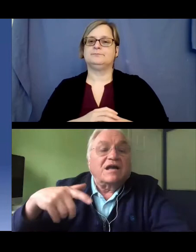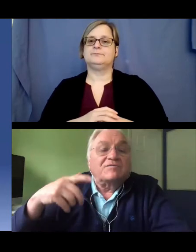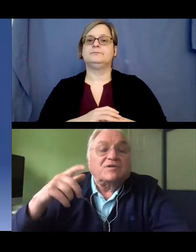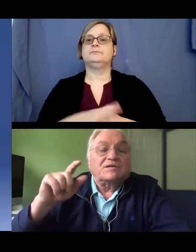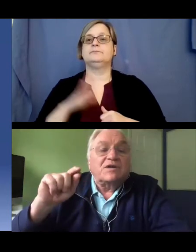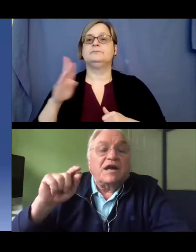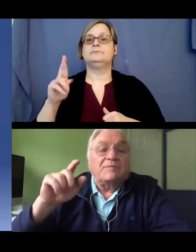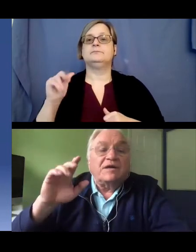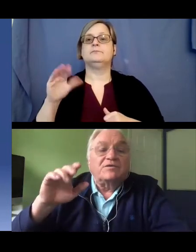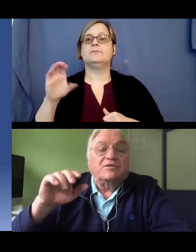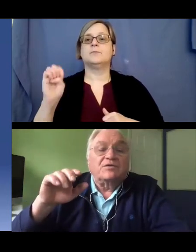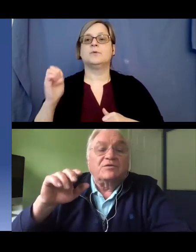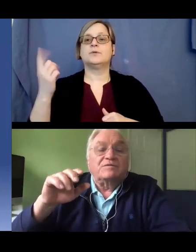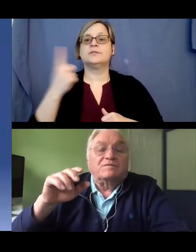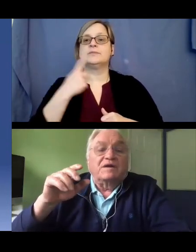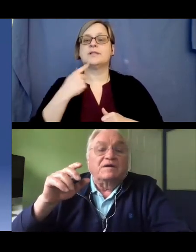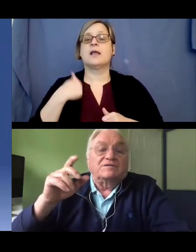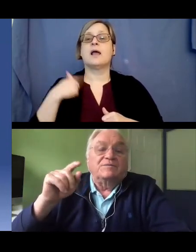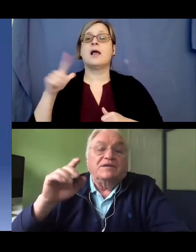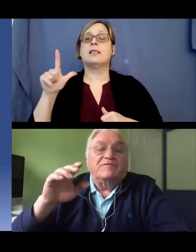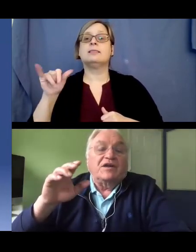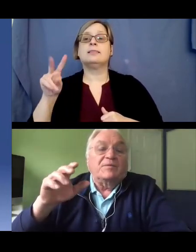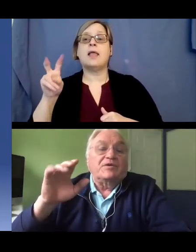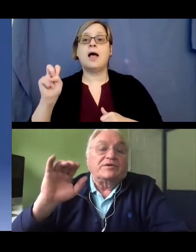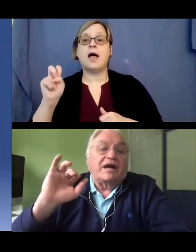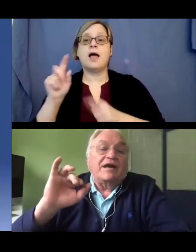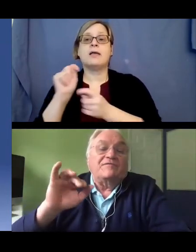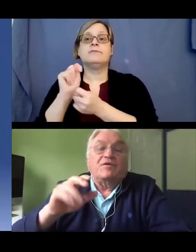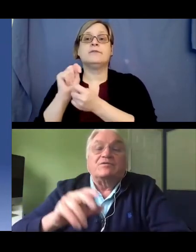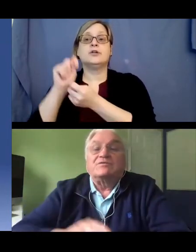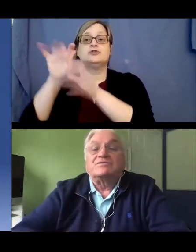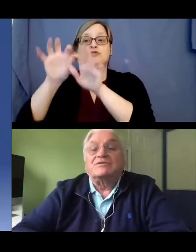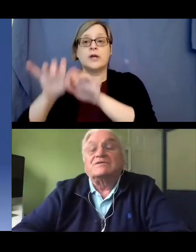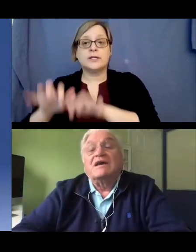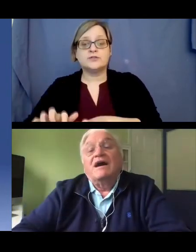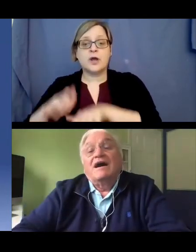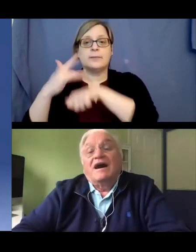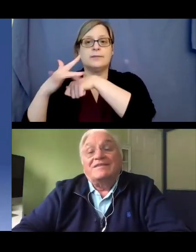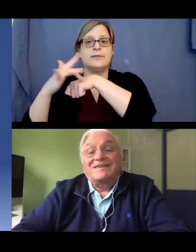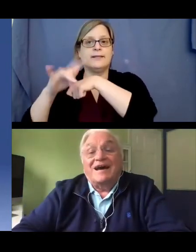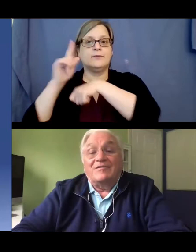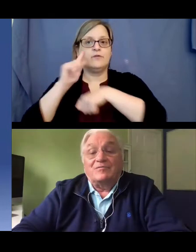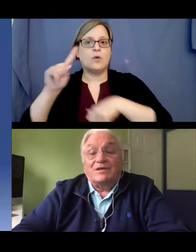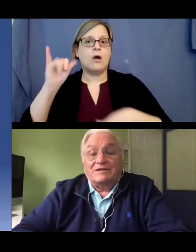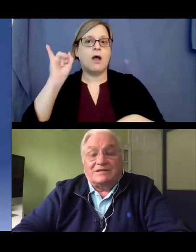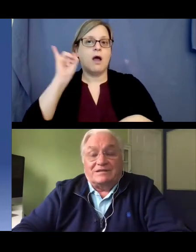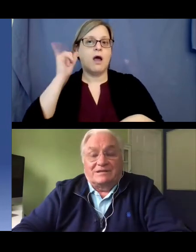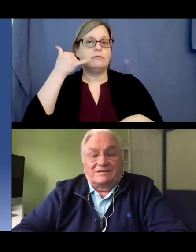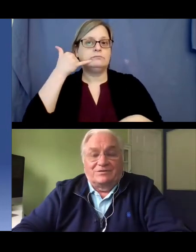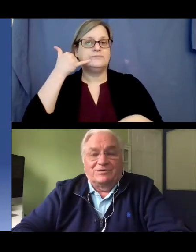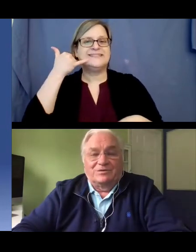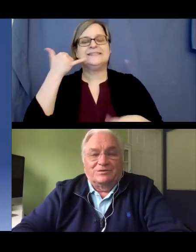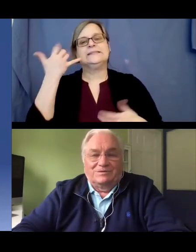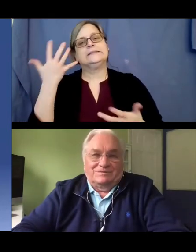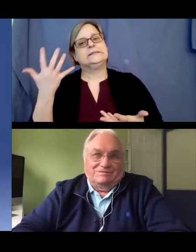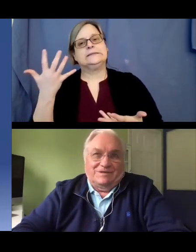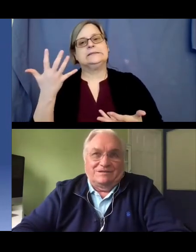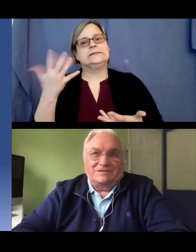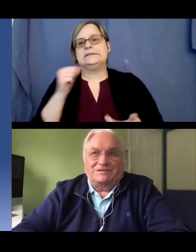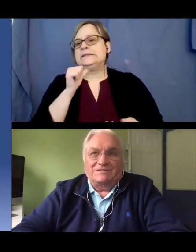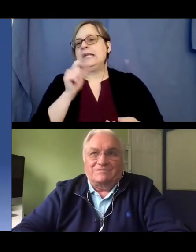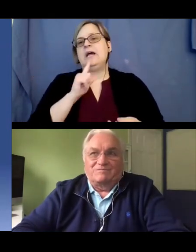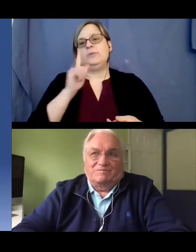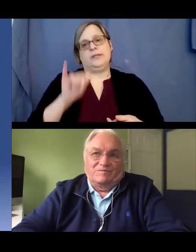Is live transcribed by Google to be available on iPhone users? Not really. Google